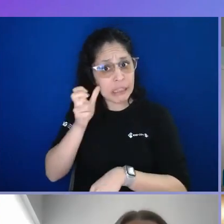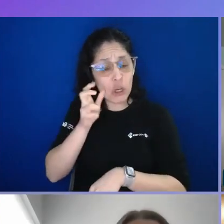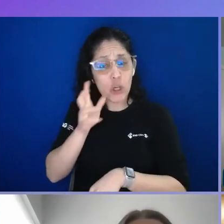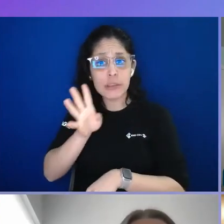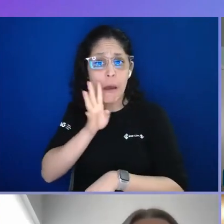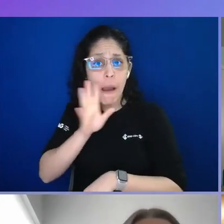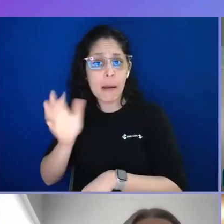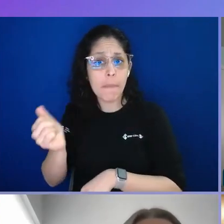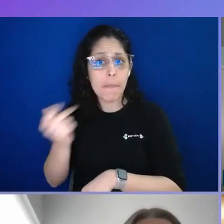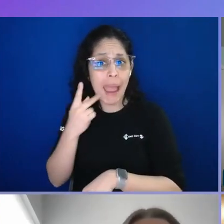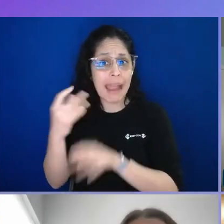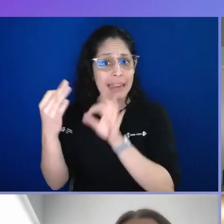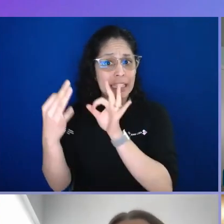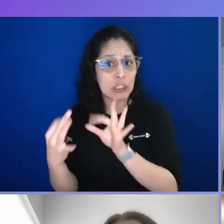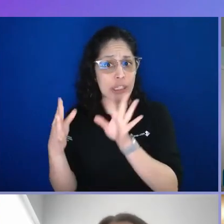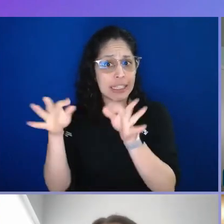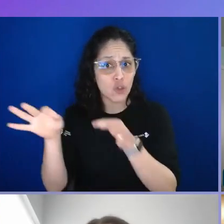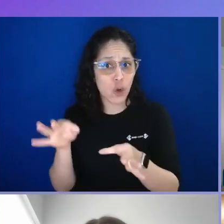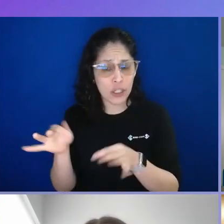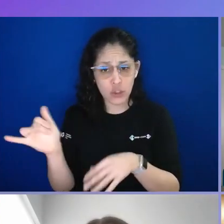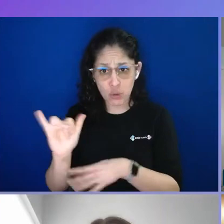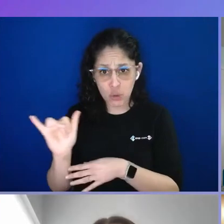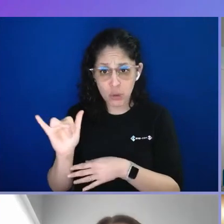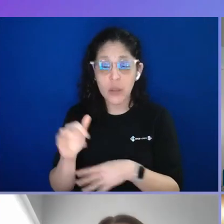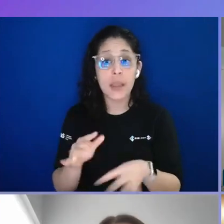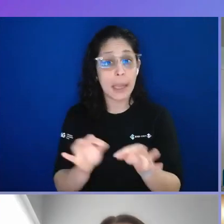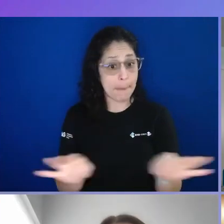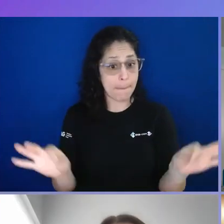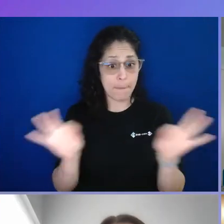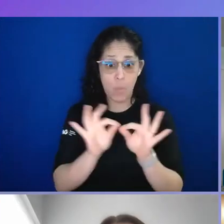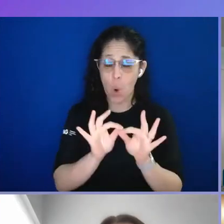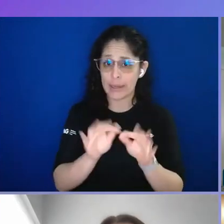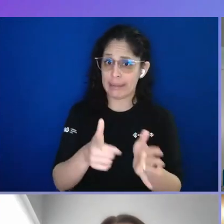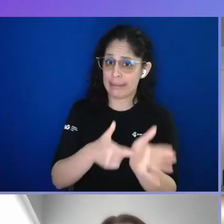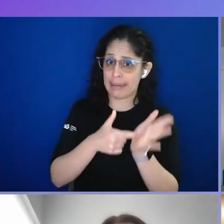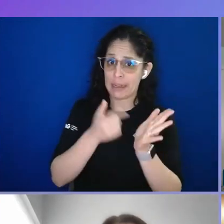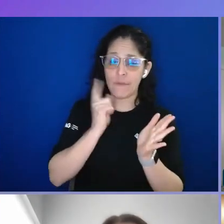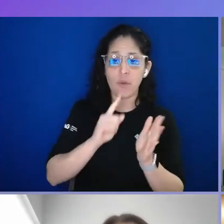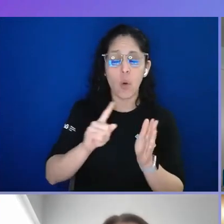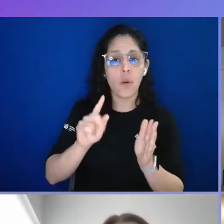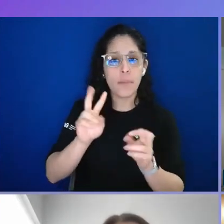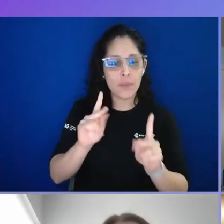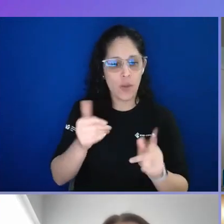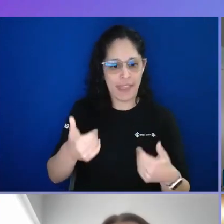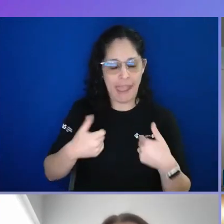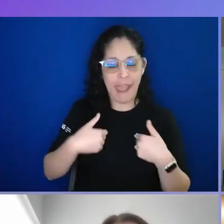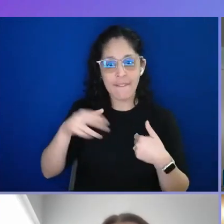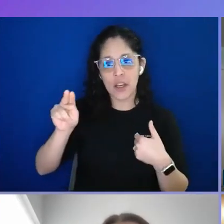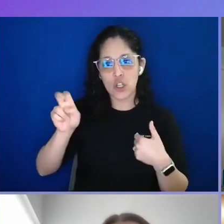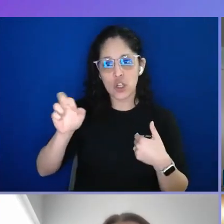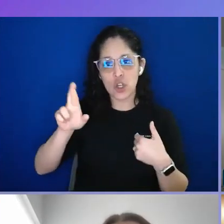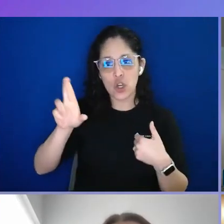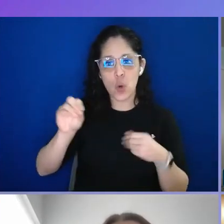well? It's an important need for those with neurodivergence and other cognitive needs.